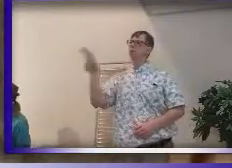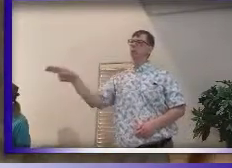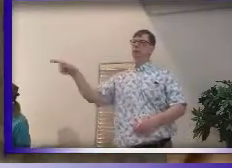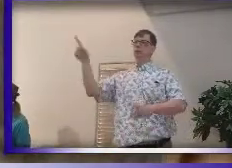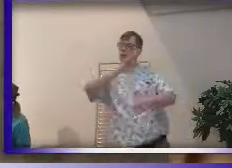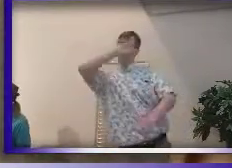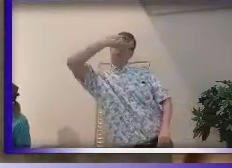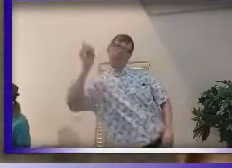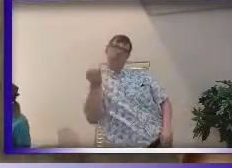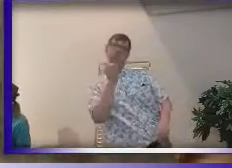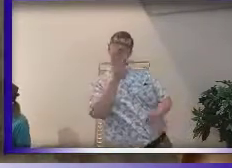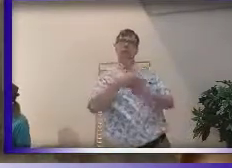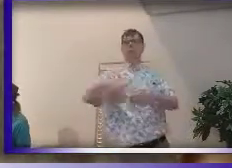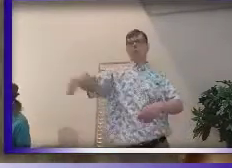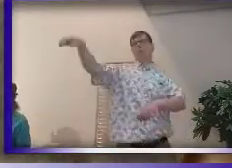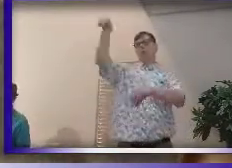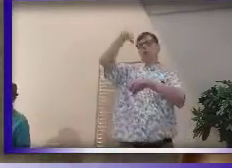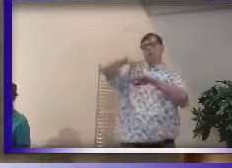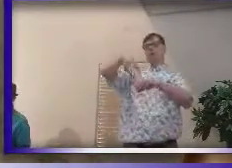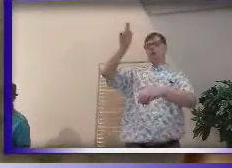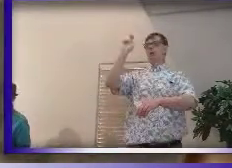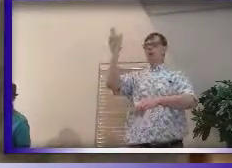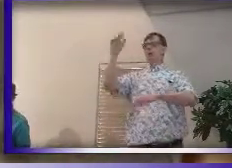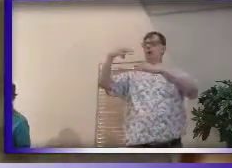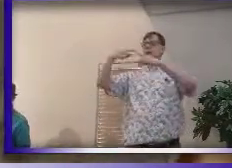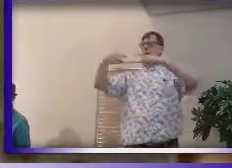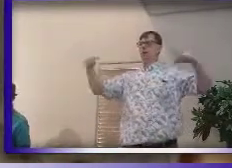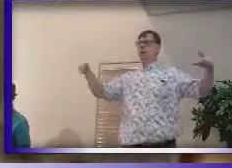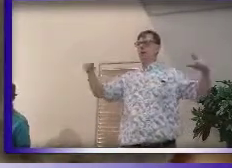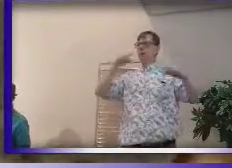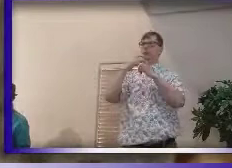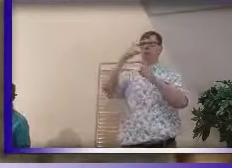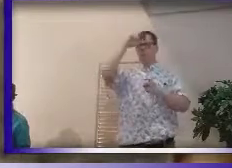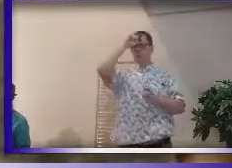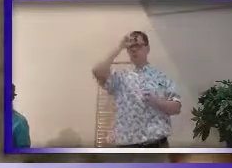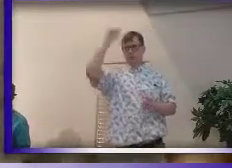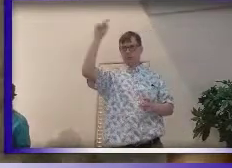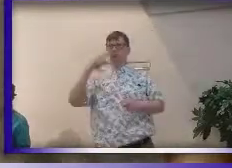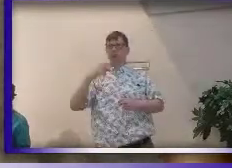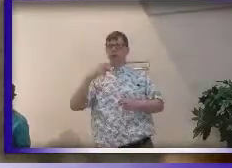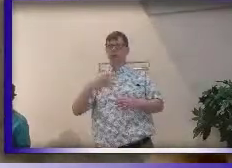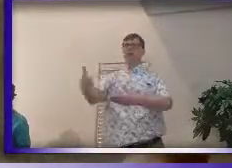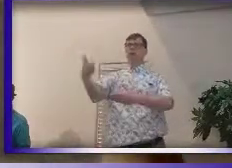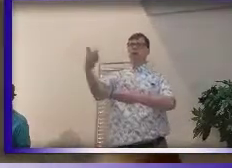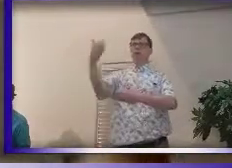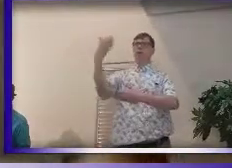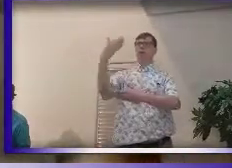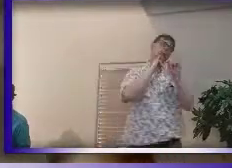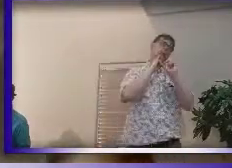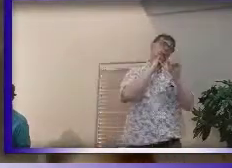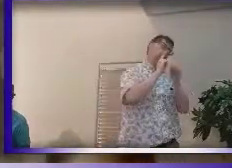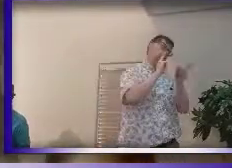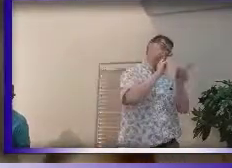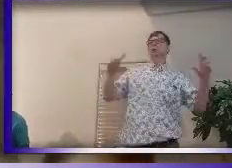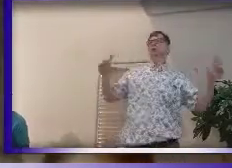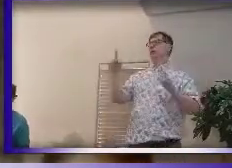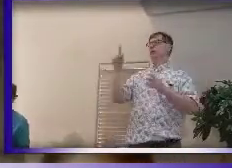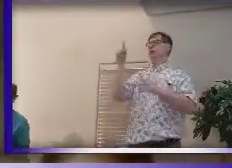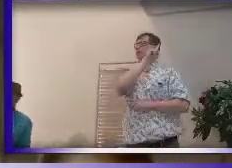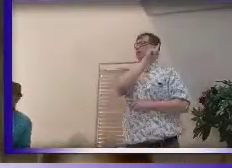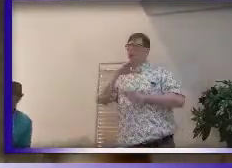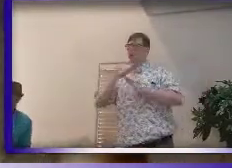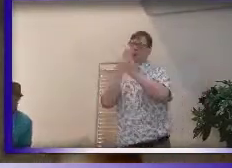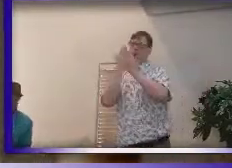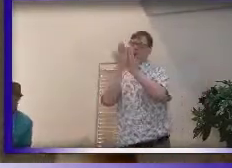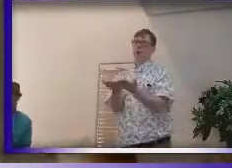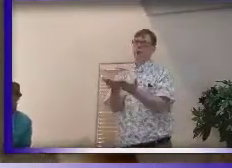If you are online, you can put the question into the chat section of either Facebook or YouTube, whichever way you're